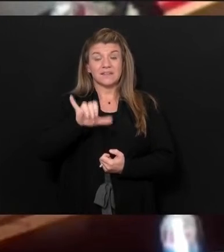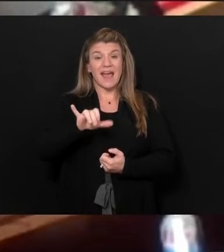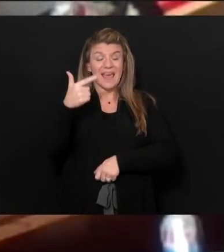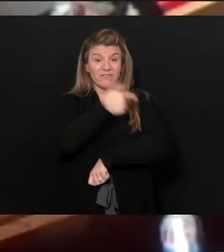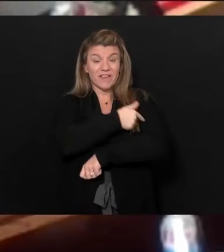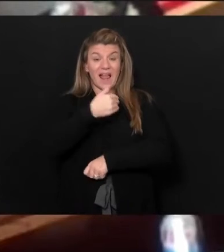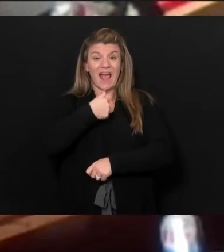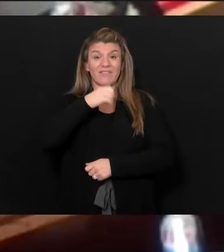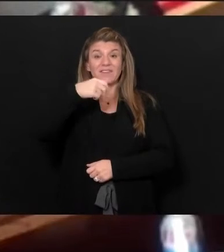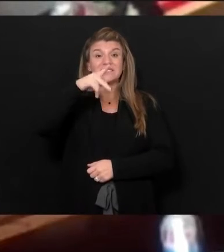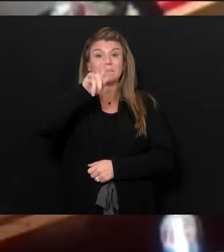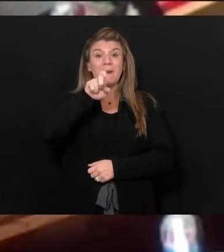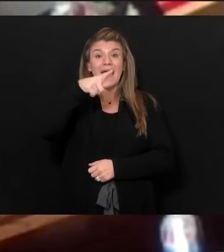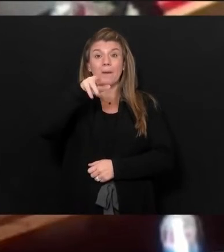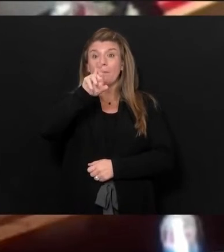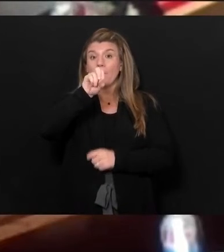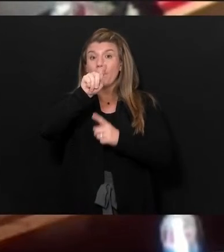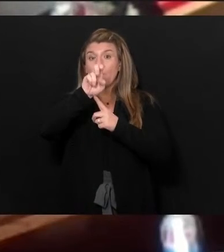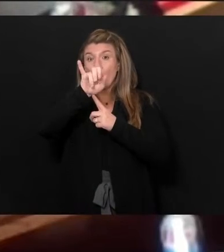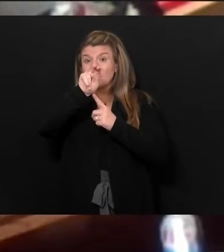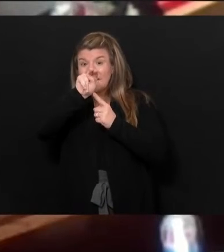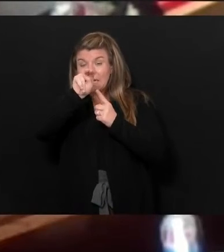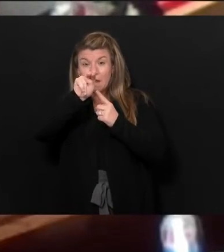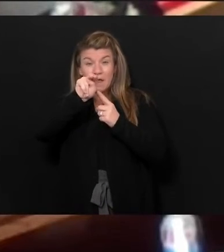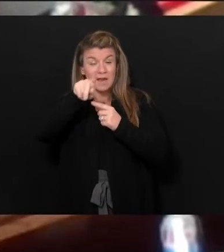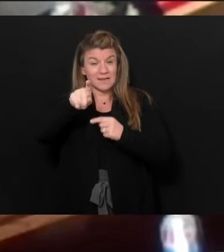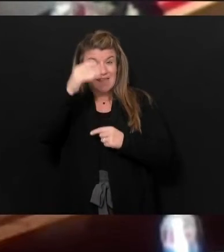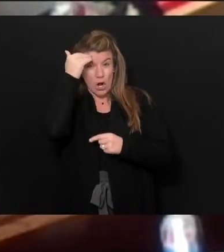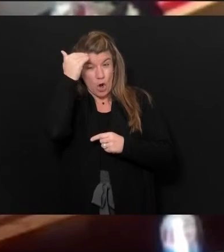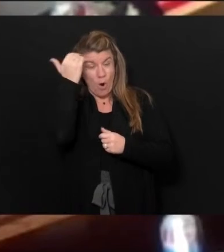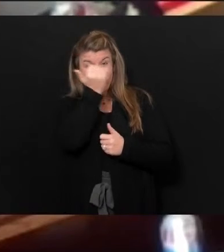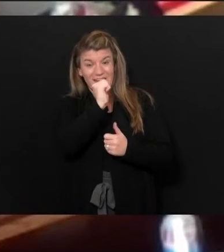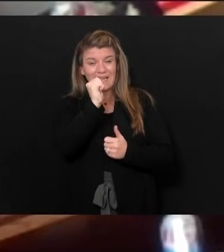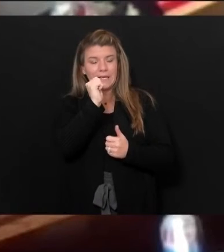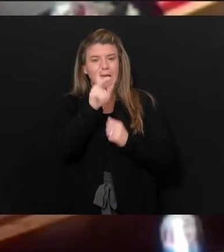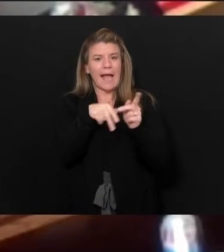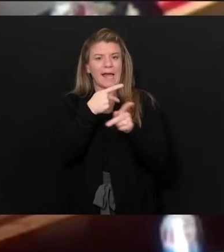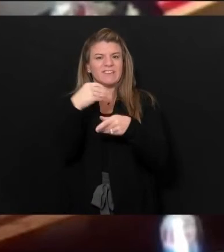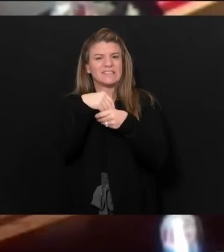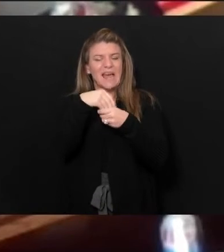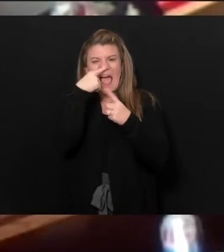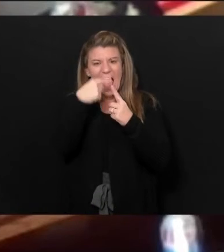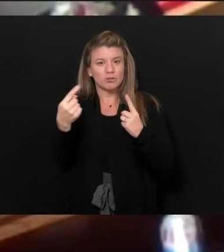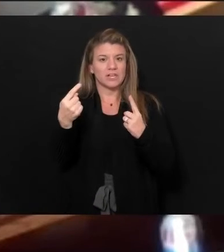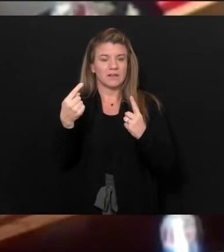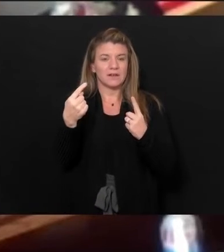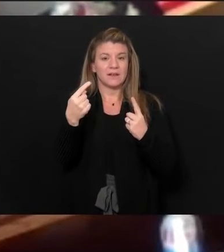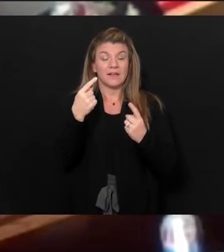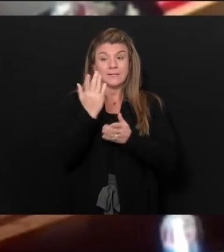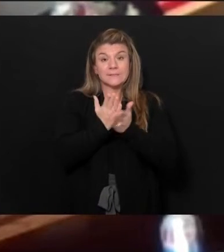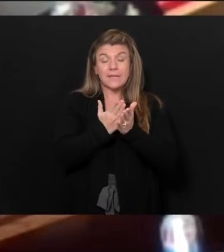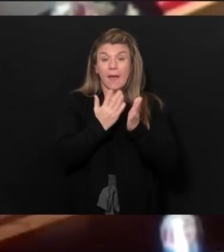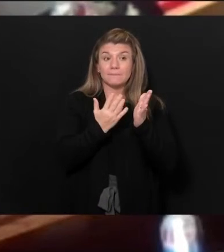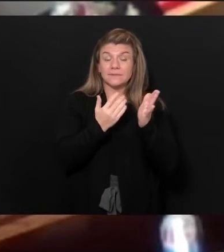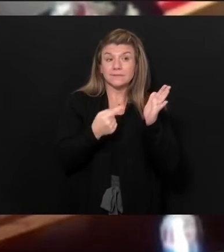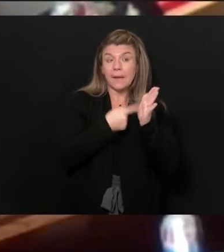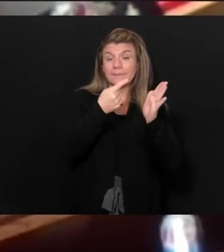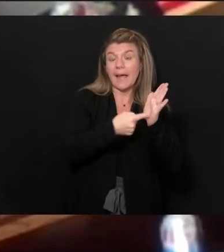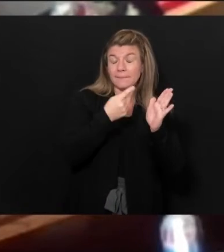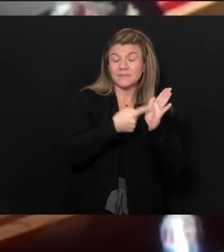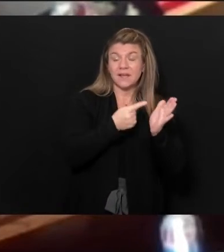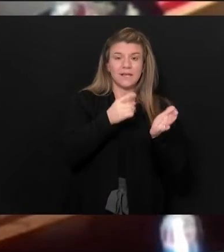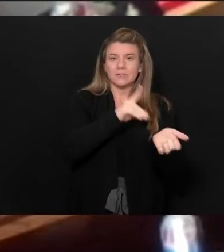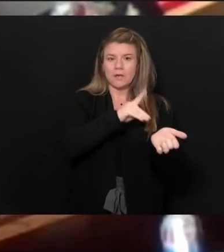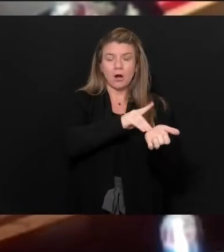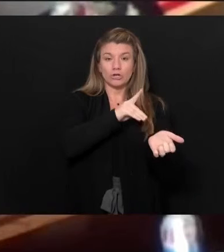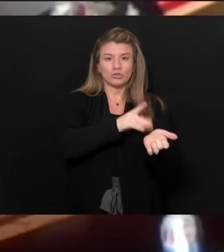whatever contain some kind of known allergen? And frequently doctors don't know what's in the medications